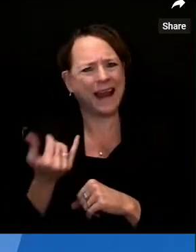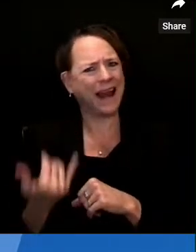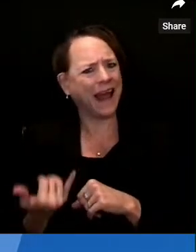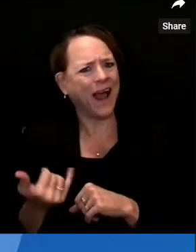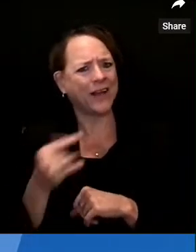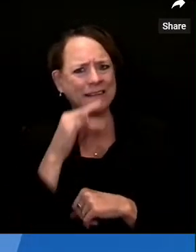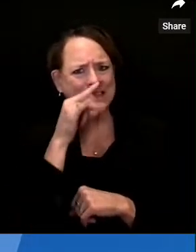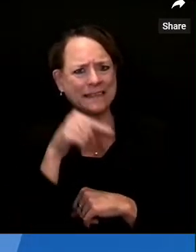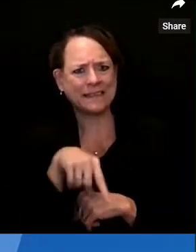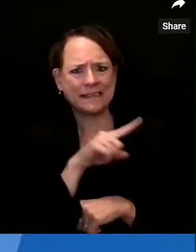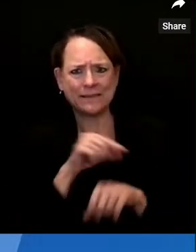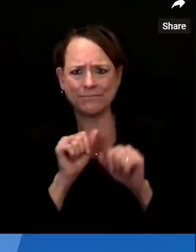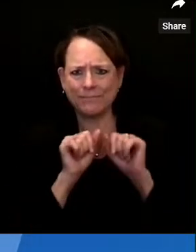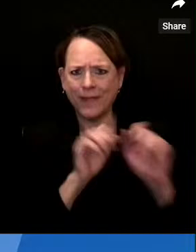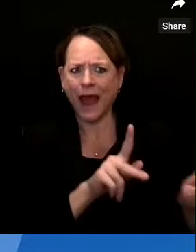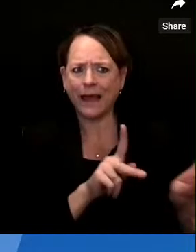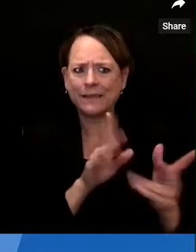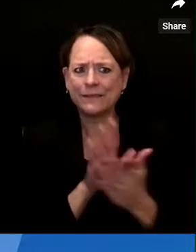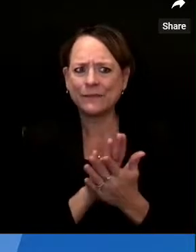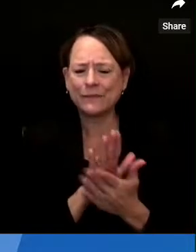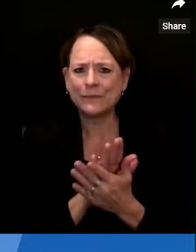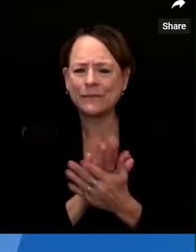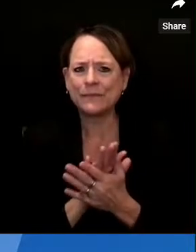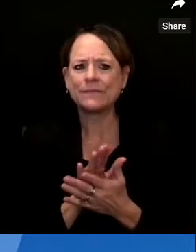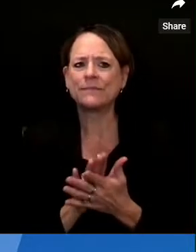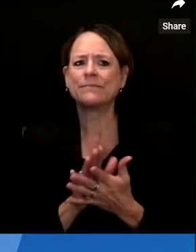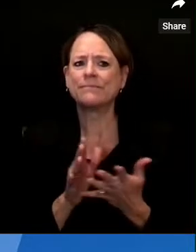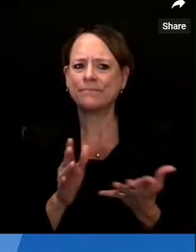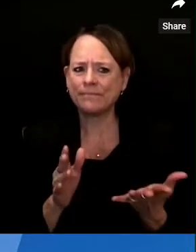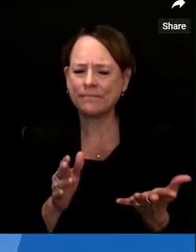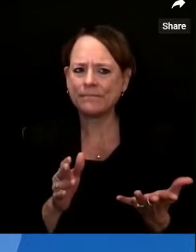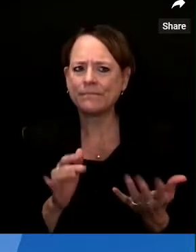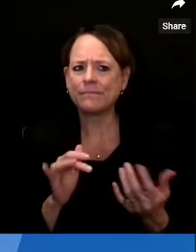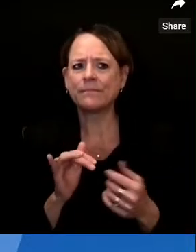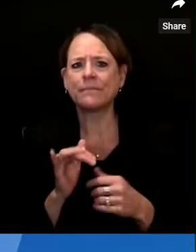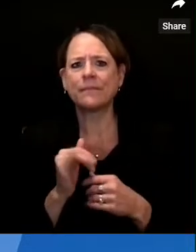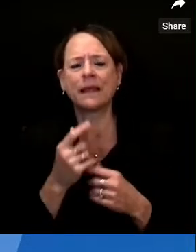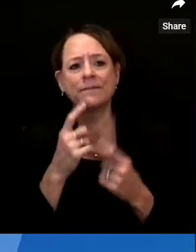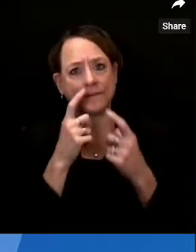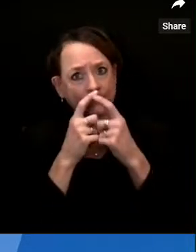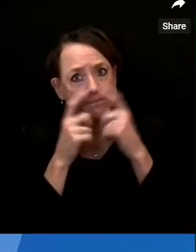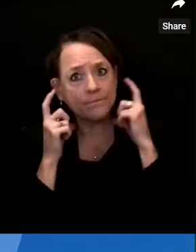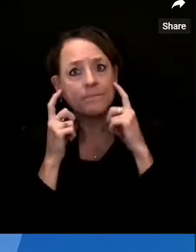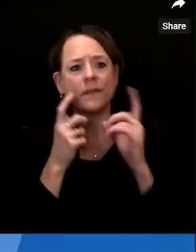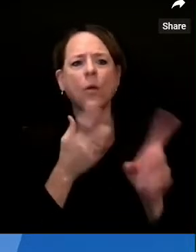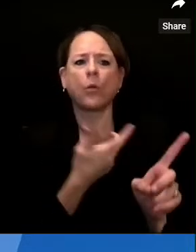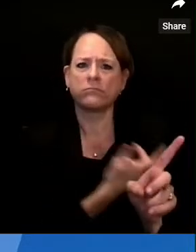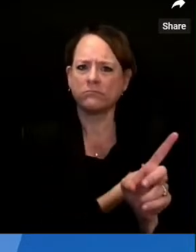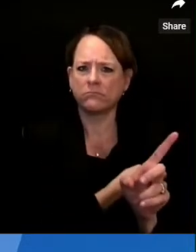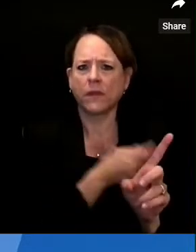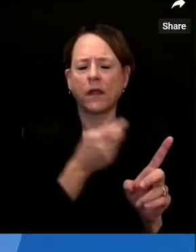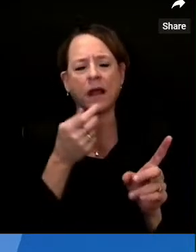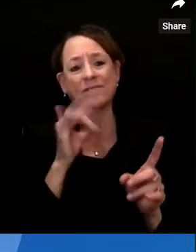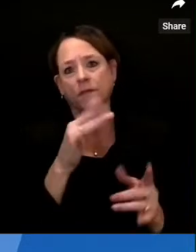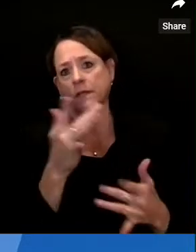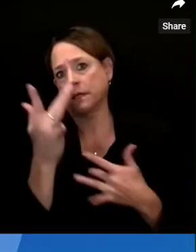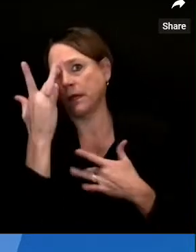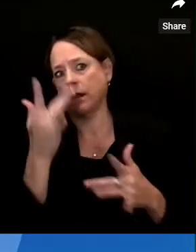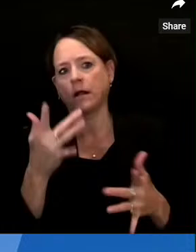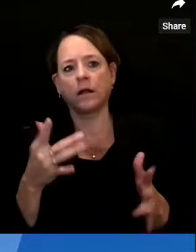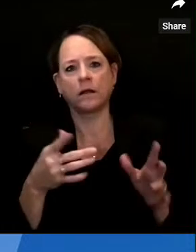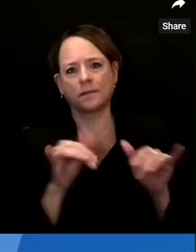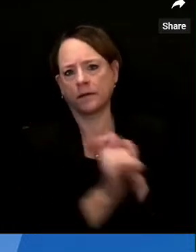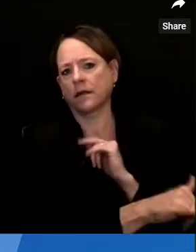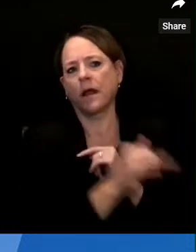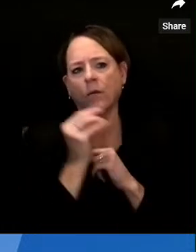vaccinations, staying home when sick, and just general awareness. Schools are not always following the